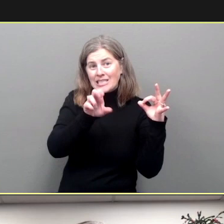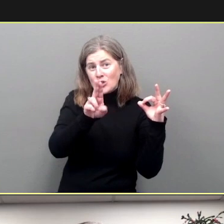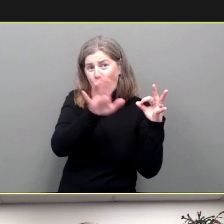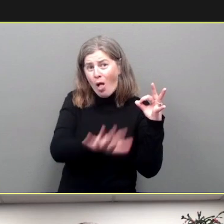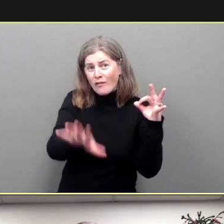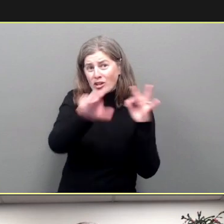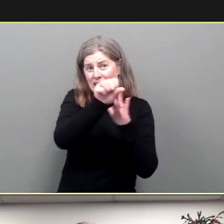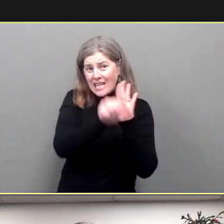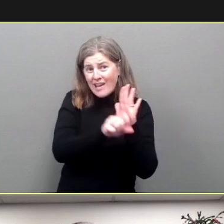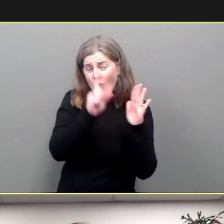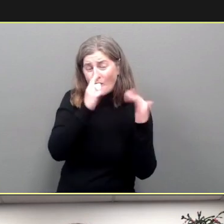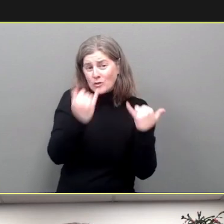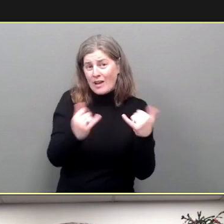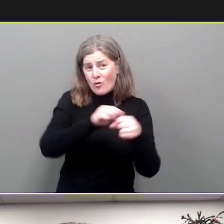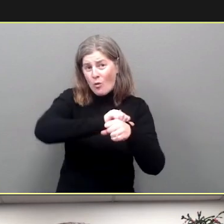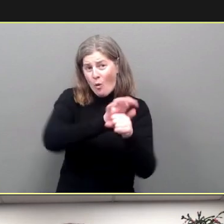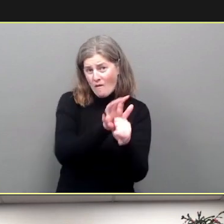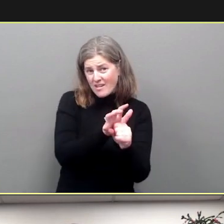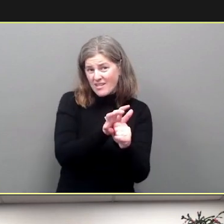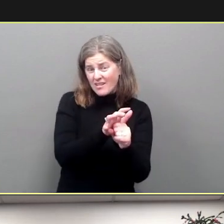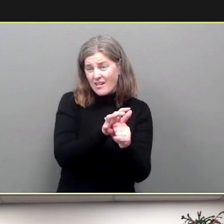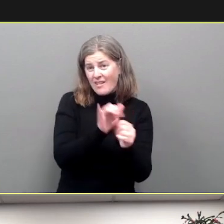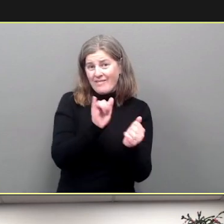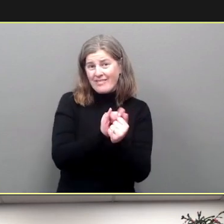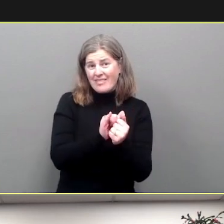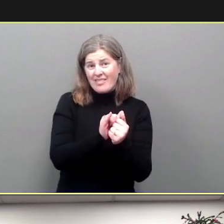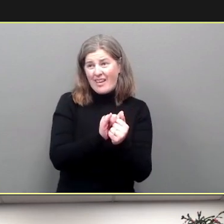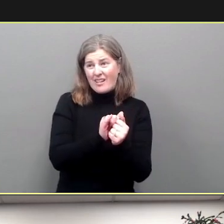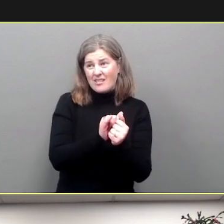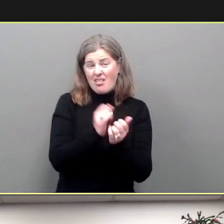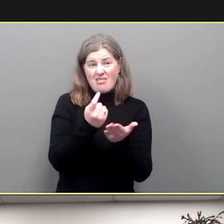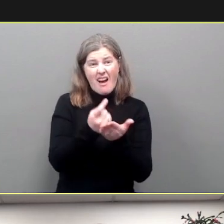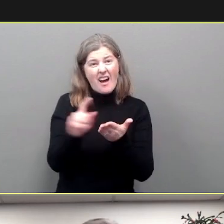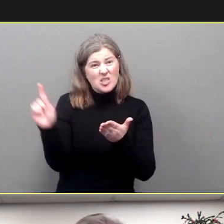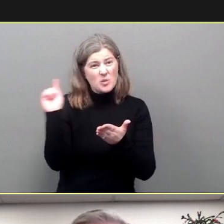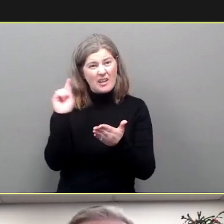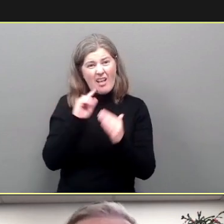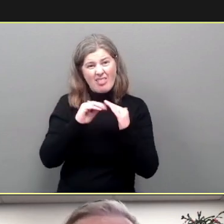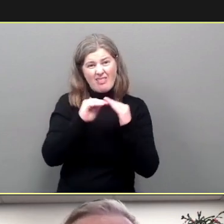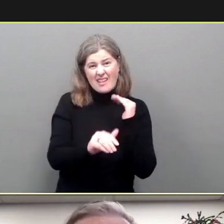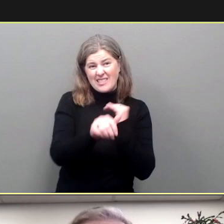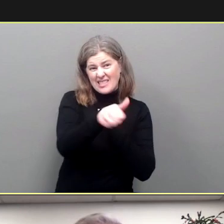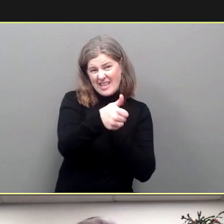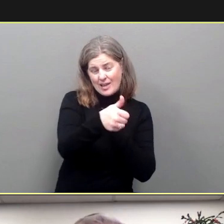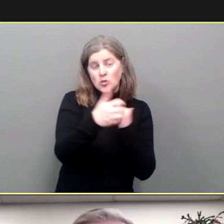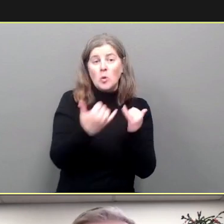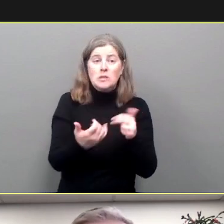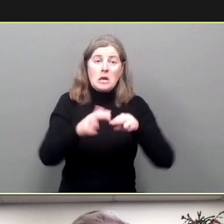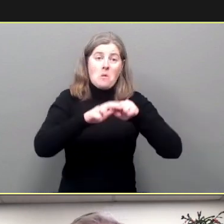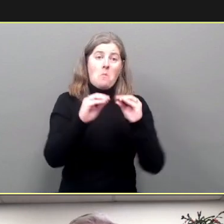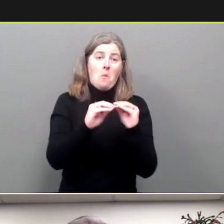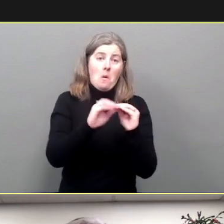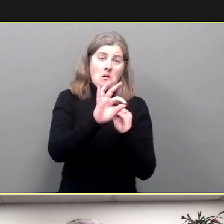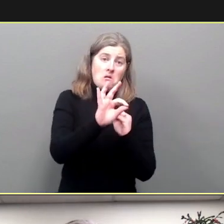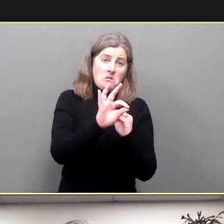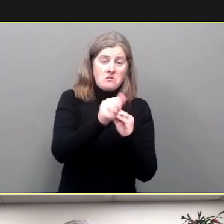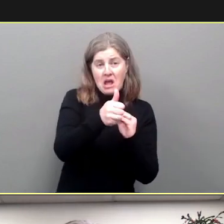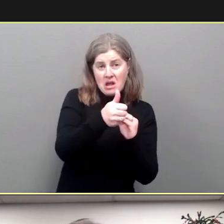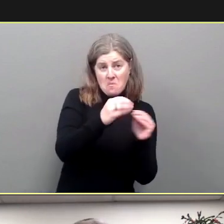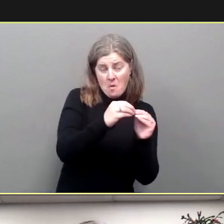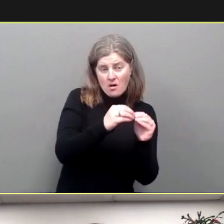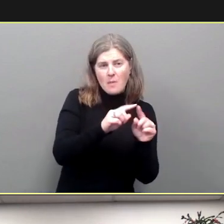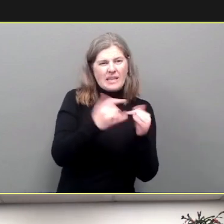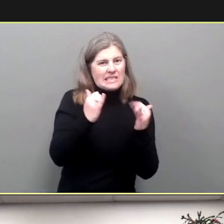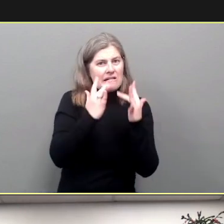for COVID patients. And that was in single digits last week. So we have 10 beds more, but still very, very tight. And